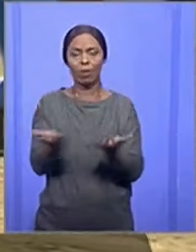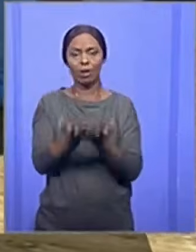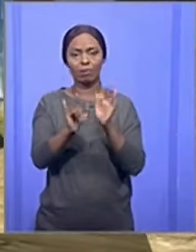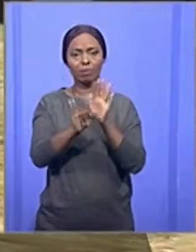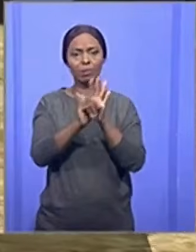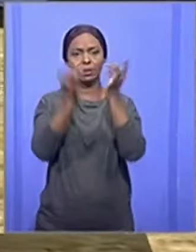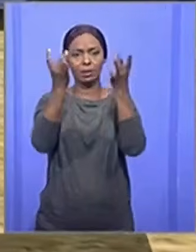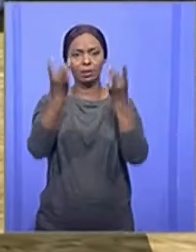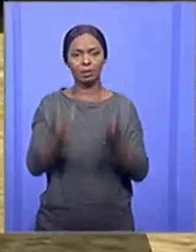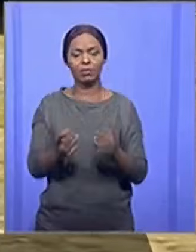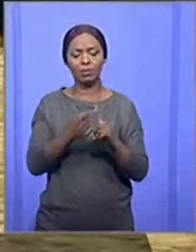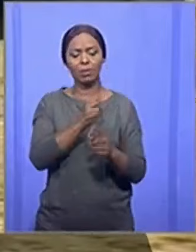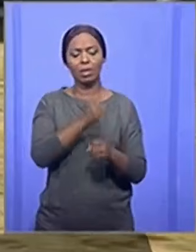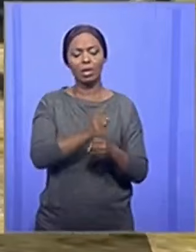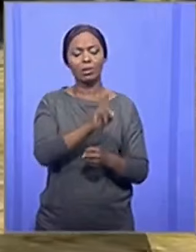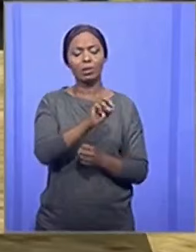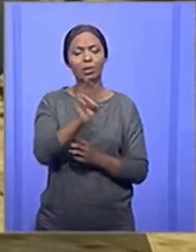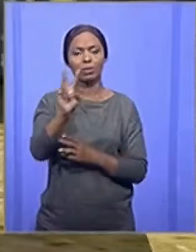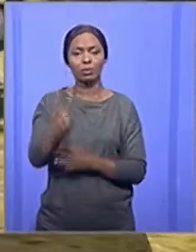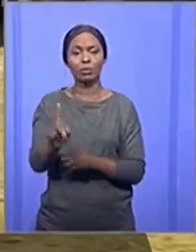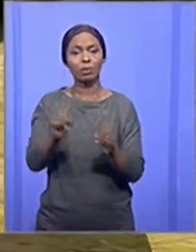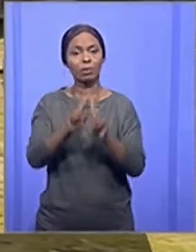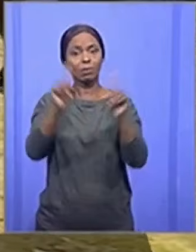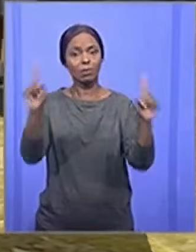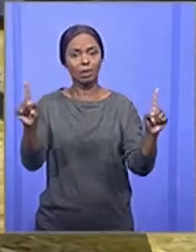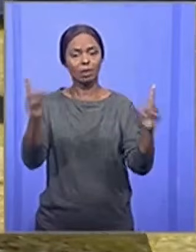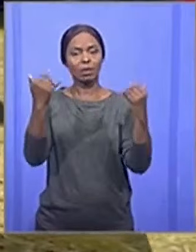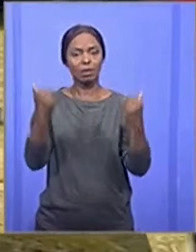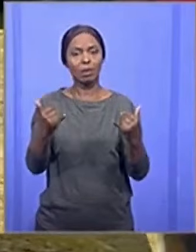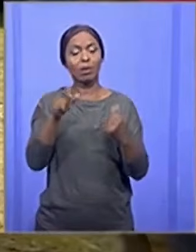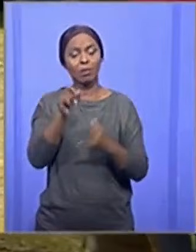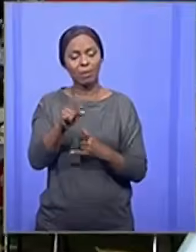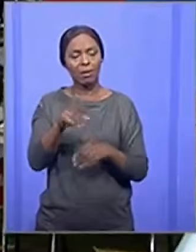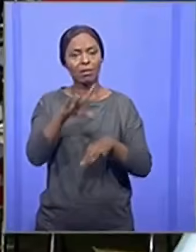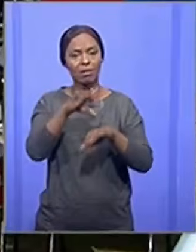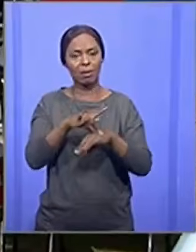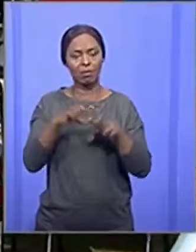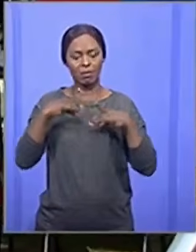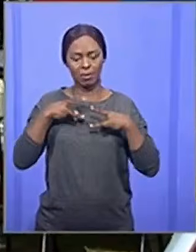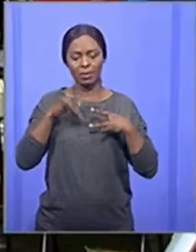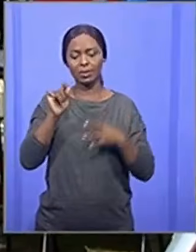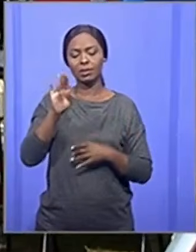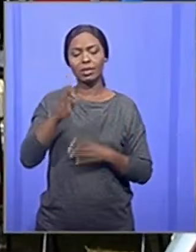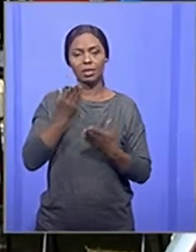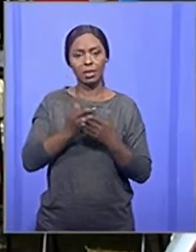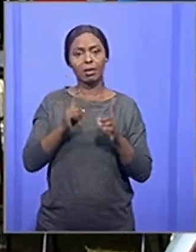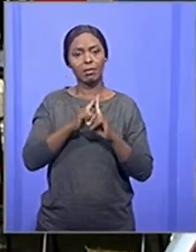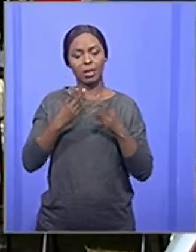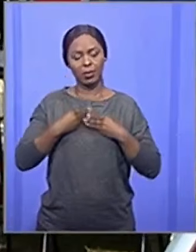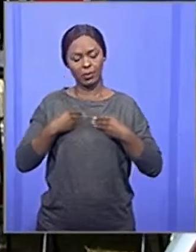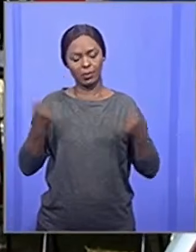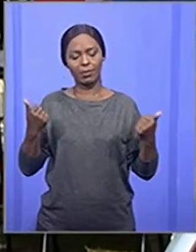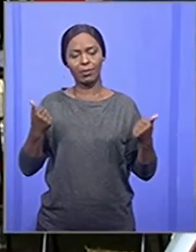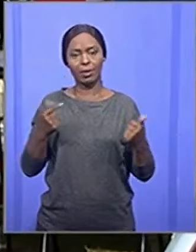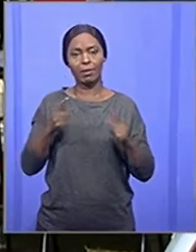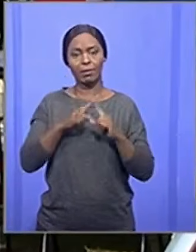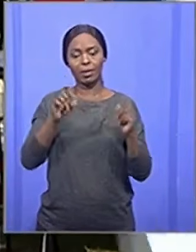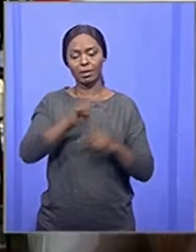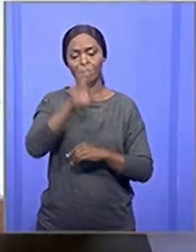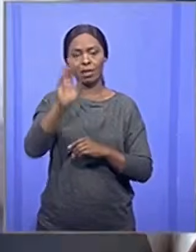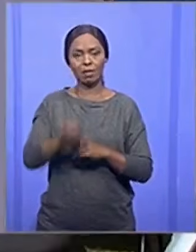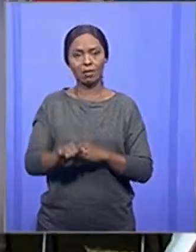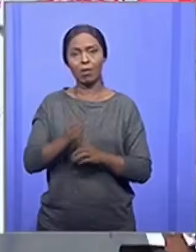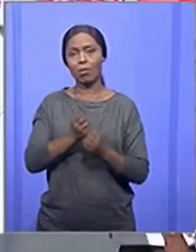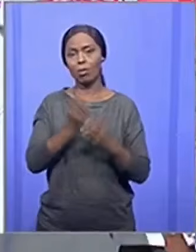tloha ka 2002. Empa la ho le jwalo le a phekoleha. Afrika Borwa ke engwe ya dinaha tse nang le sekgahla se hodimo sa